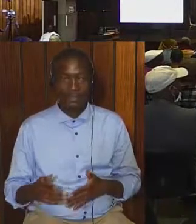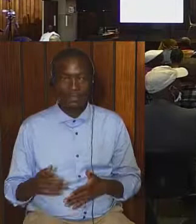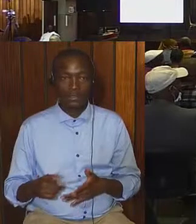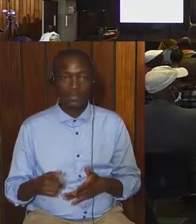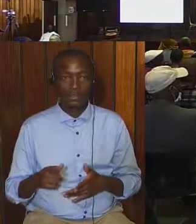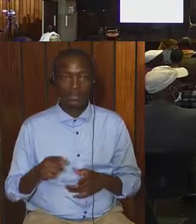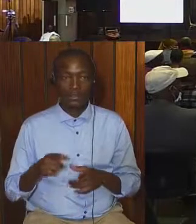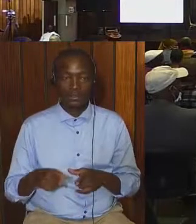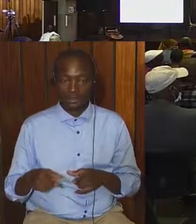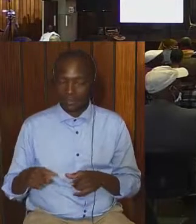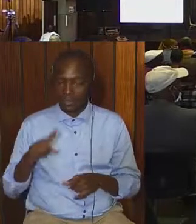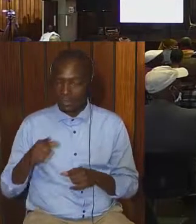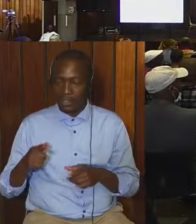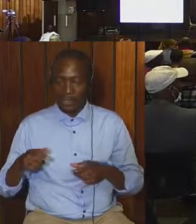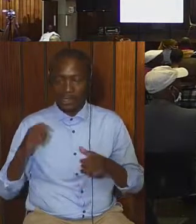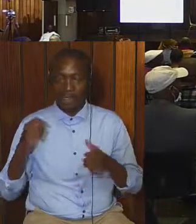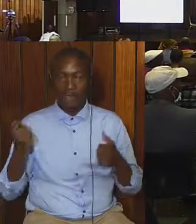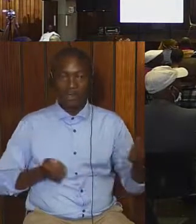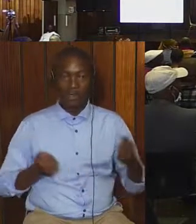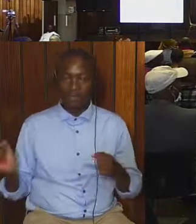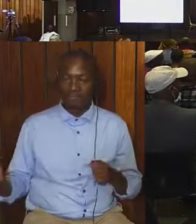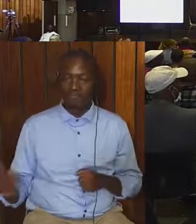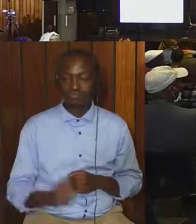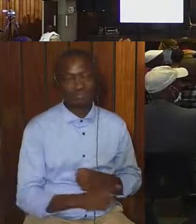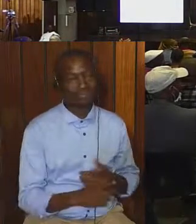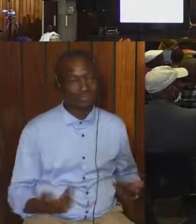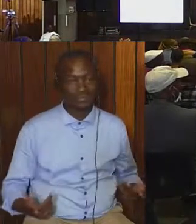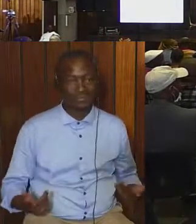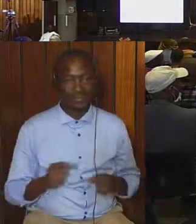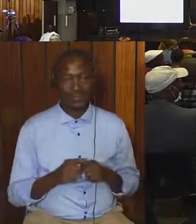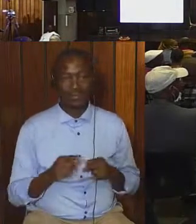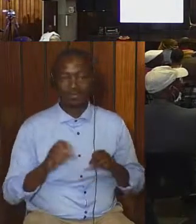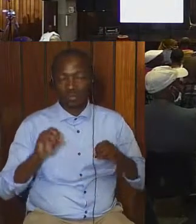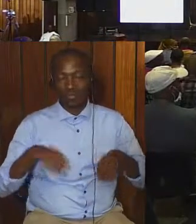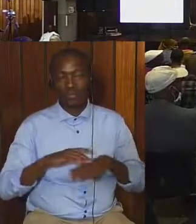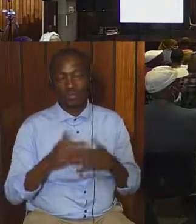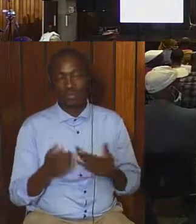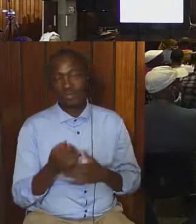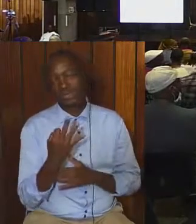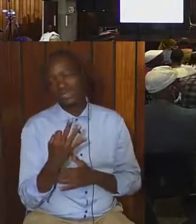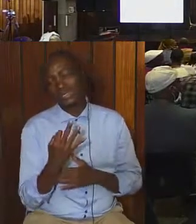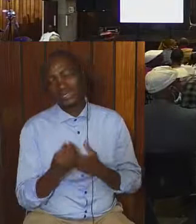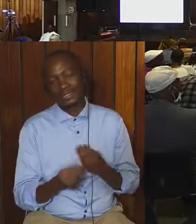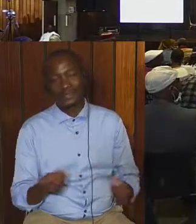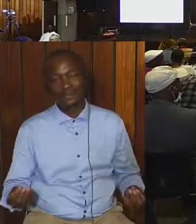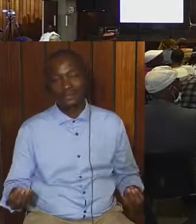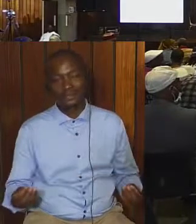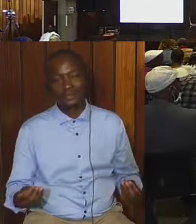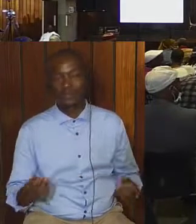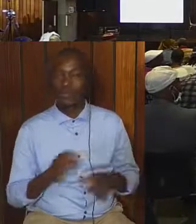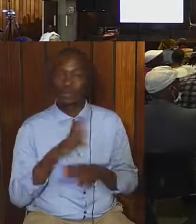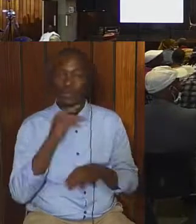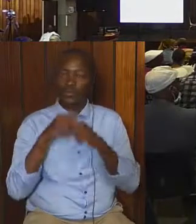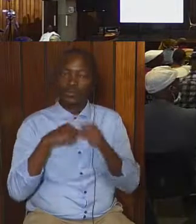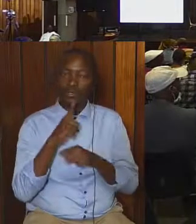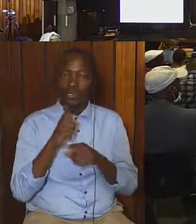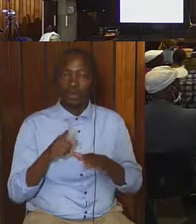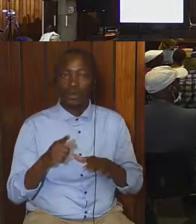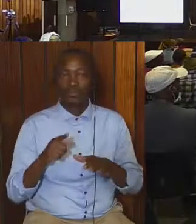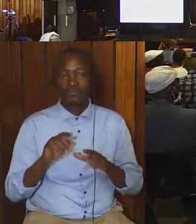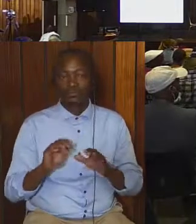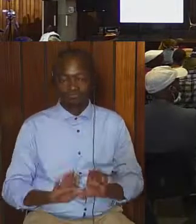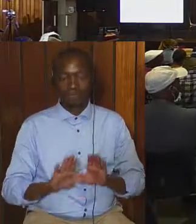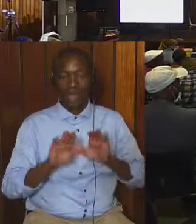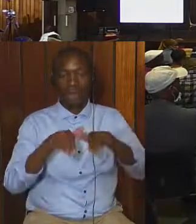Ha o tswa ke koloi ya feta. Already know setse re lose bana ba ba le ka number by 3. And then ga re bua ka taba ya di hampo,